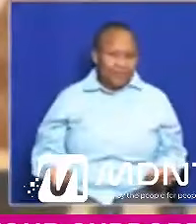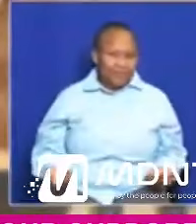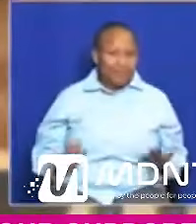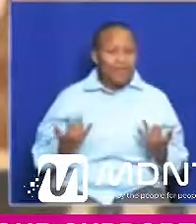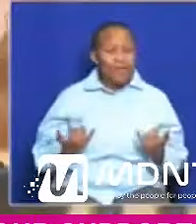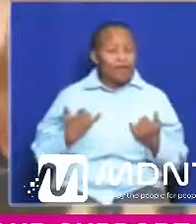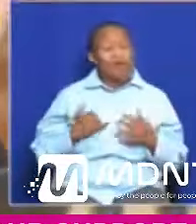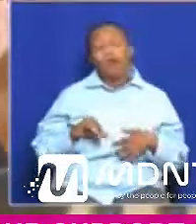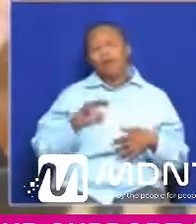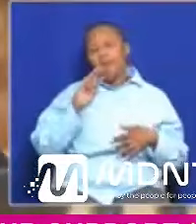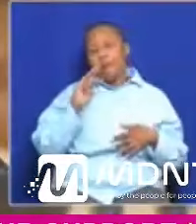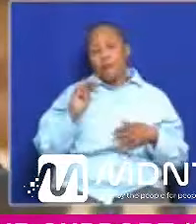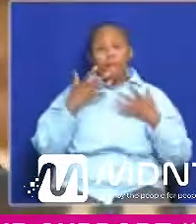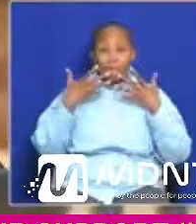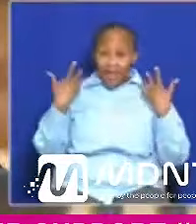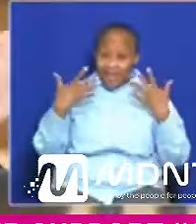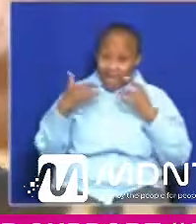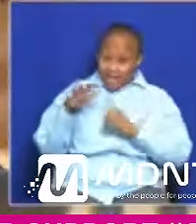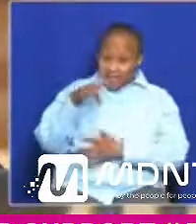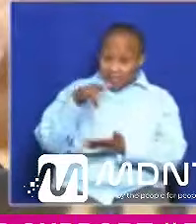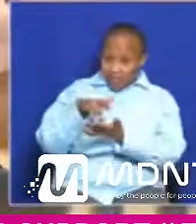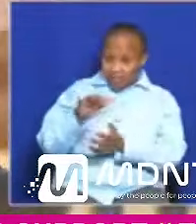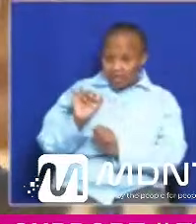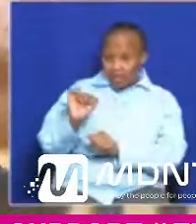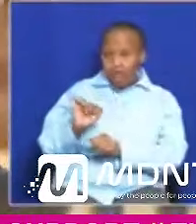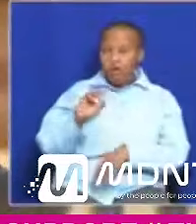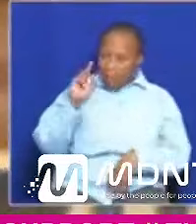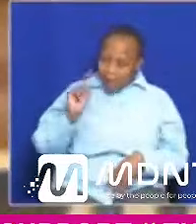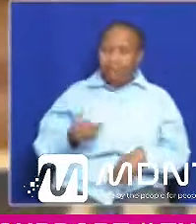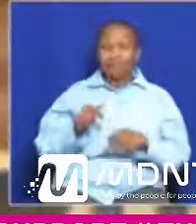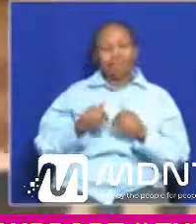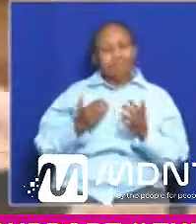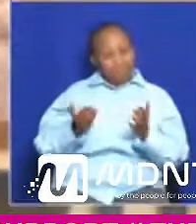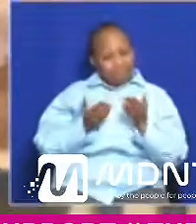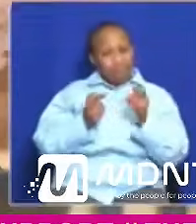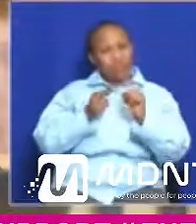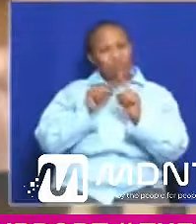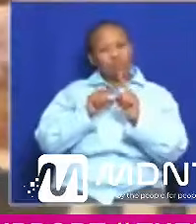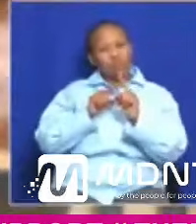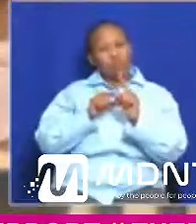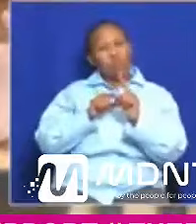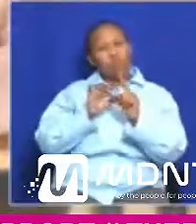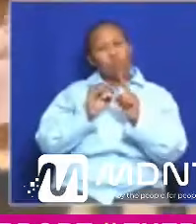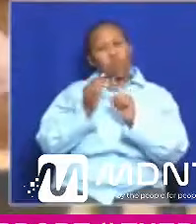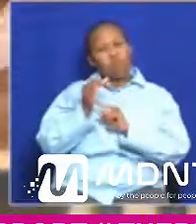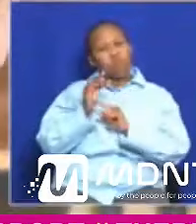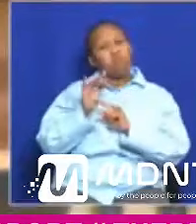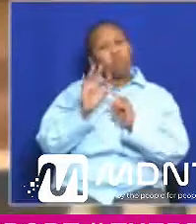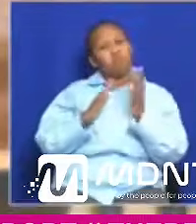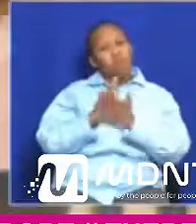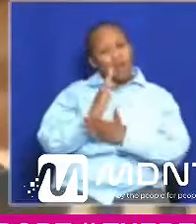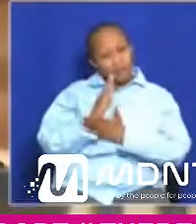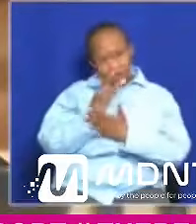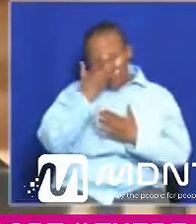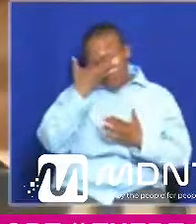position had to invoke these rights. It's been dealt with in other forums. But right now, and it